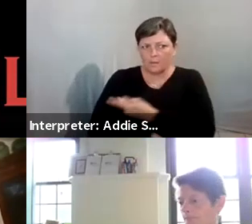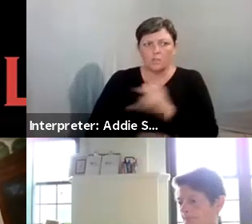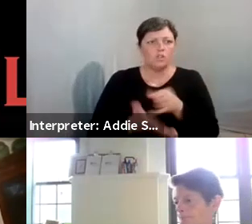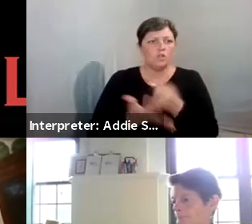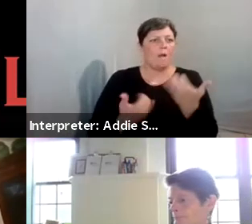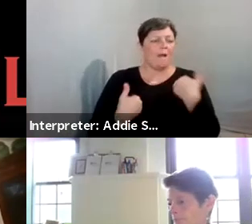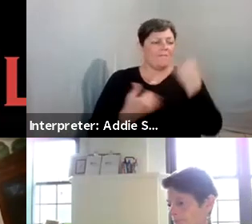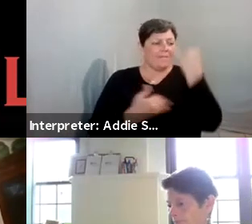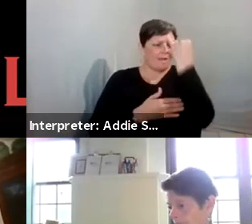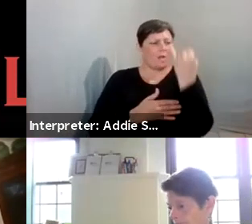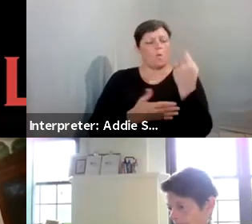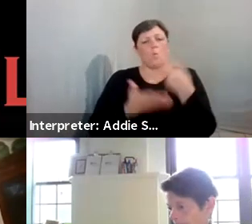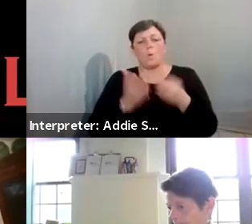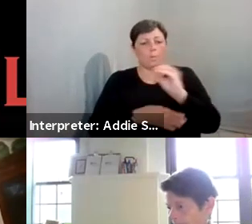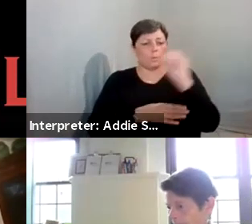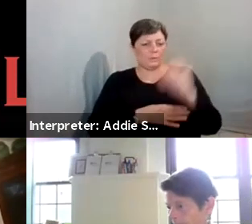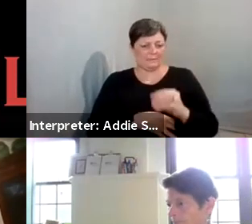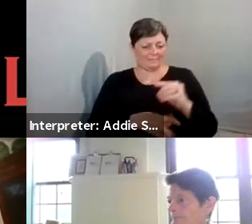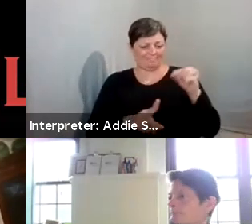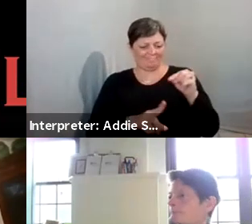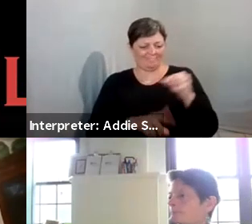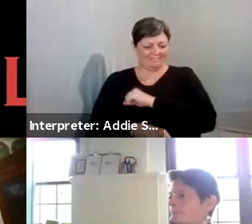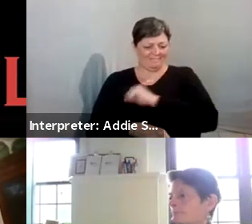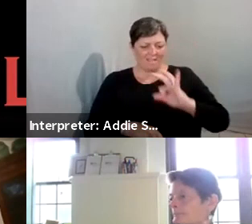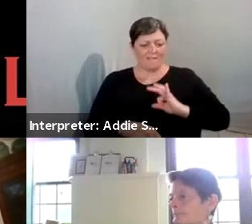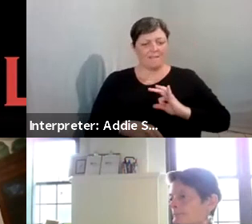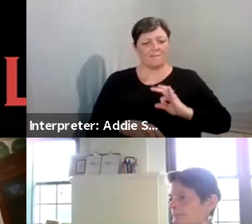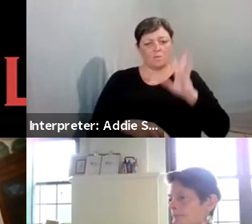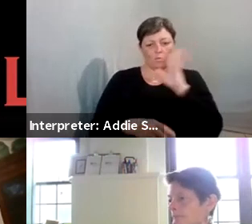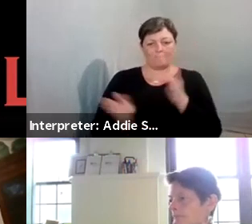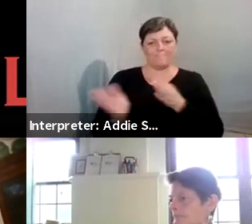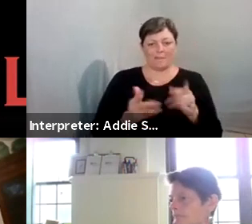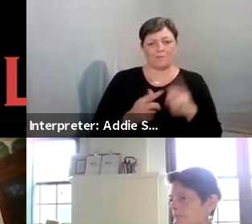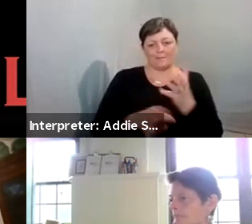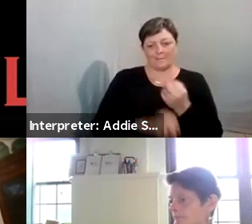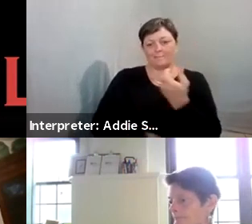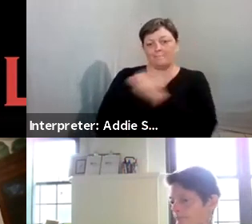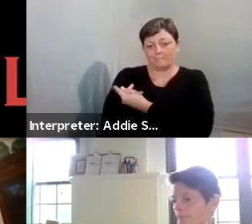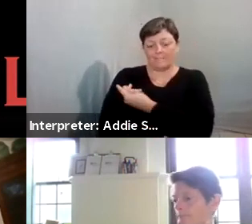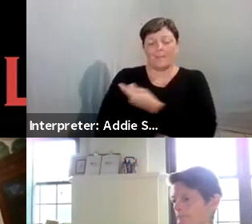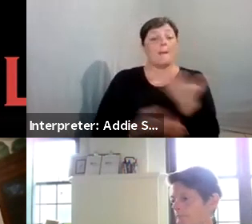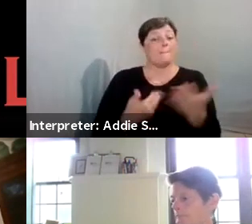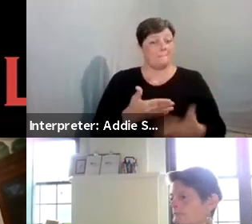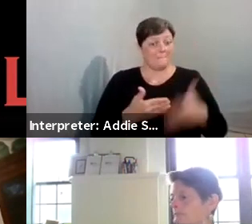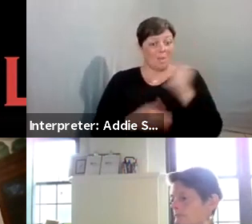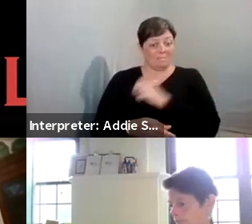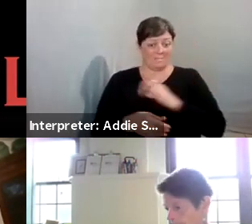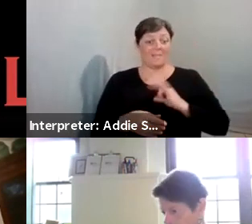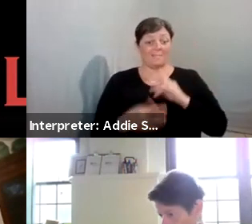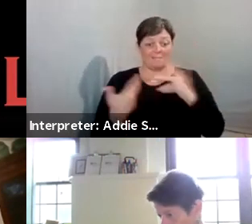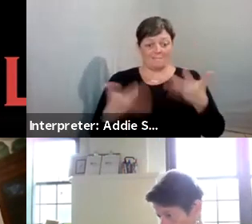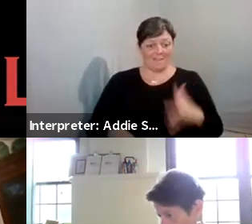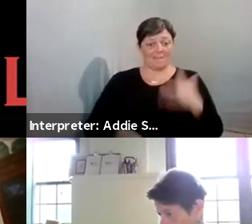of what % of staff was going to get a vaccine. Most of our staff is vaccinated. In